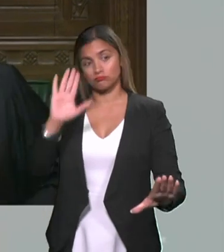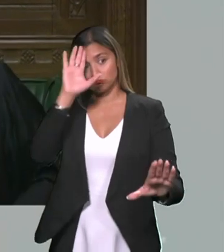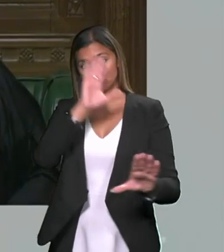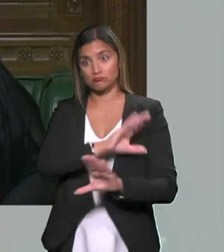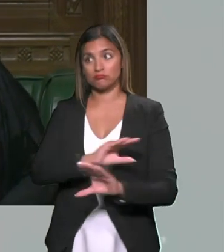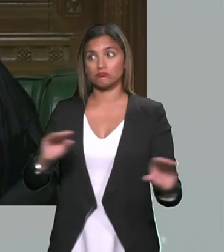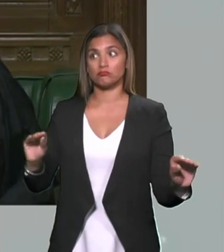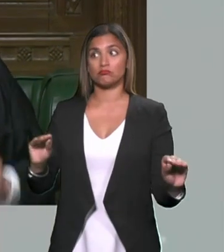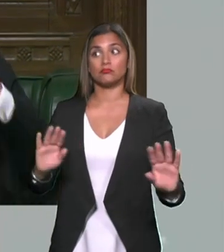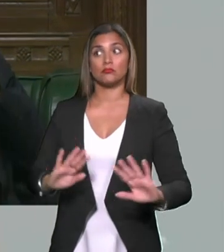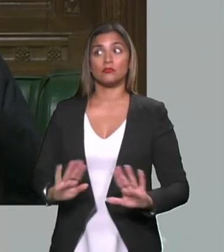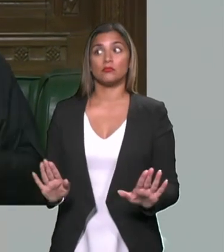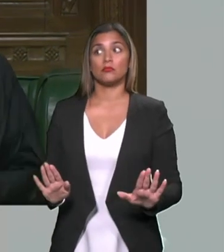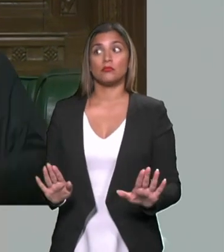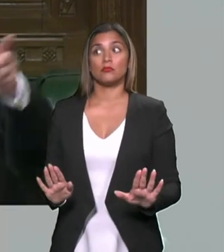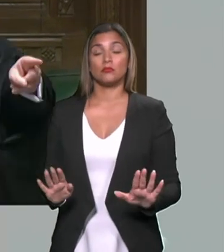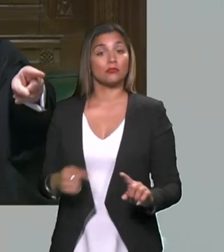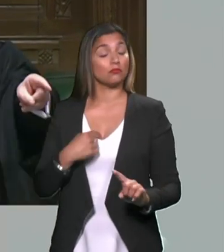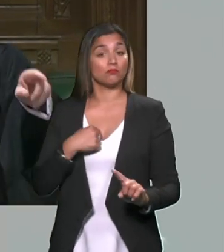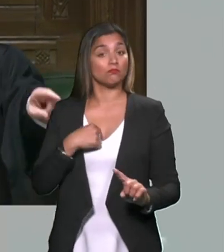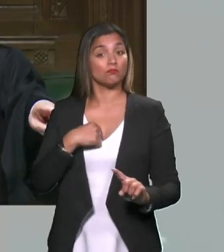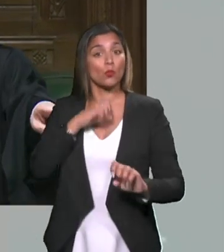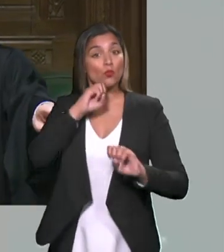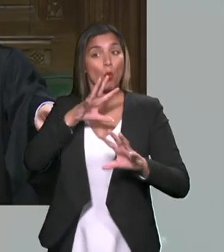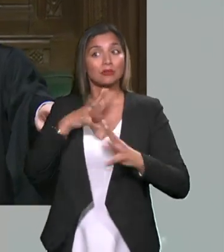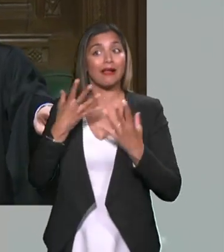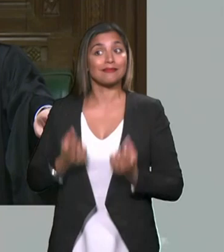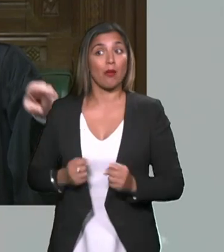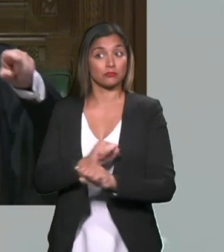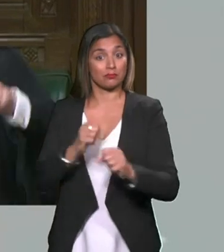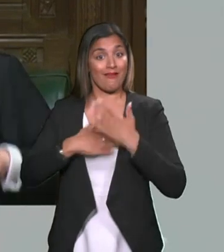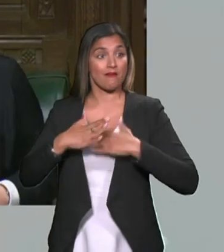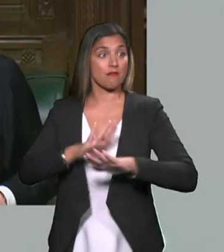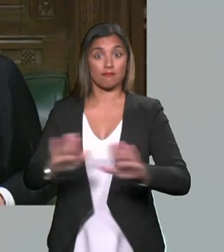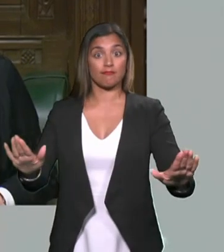Gentleman, give me the seat. I will not tolerate such behaviour.